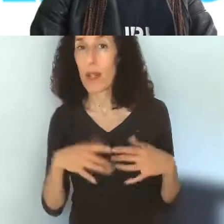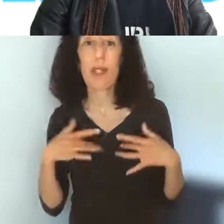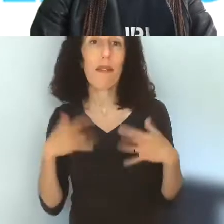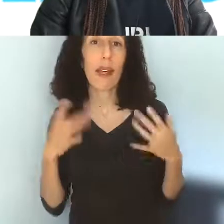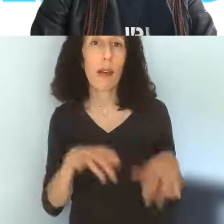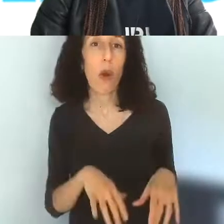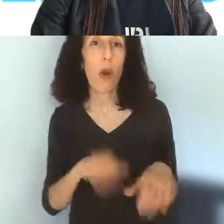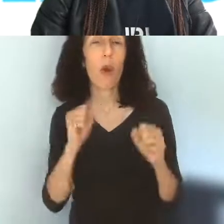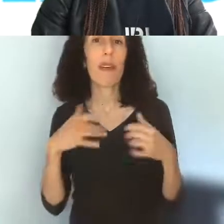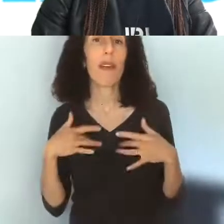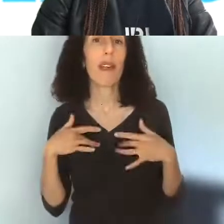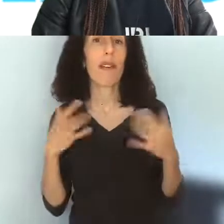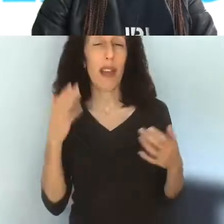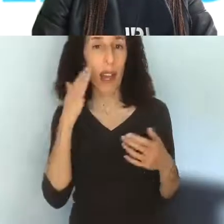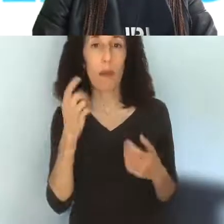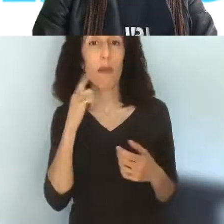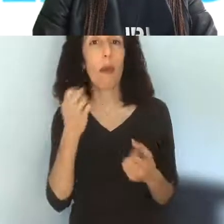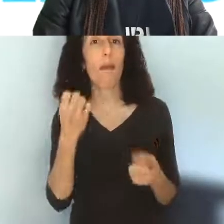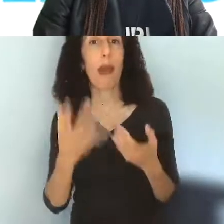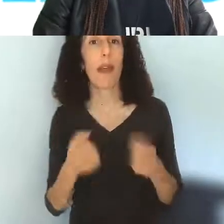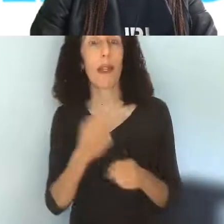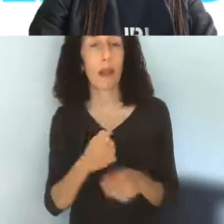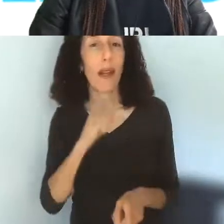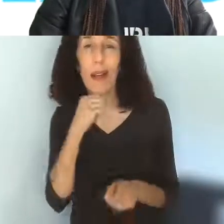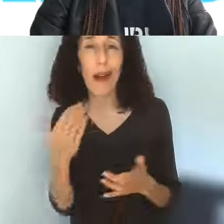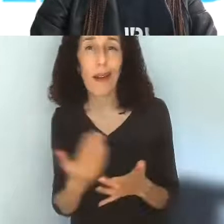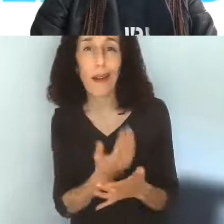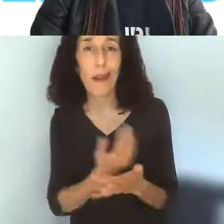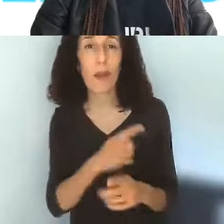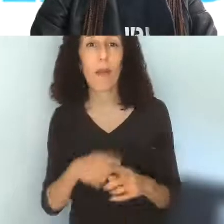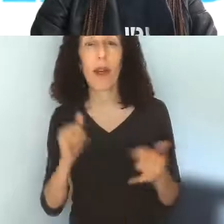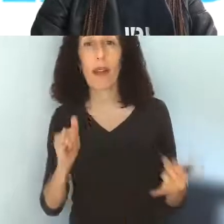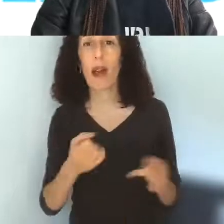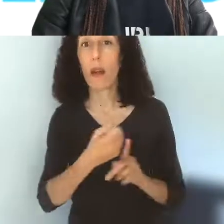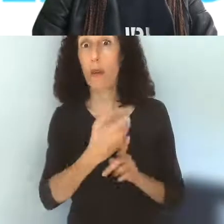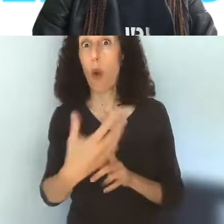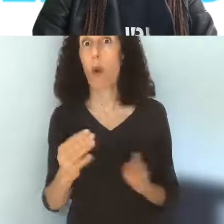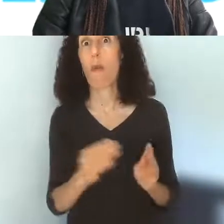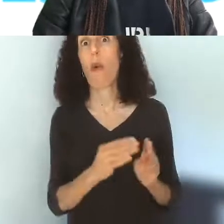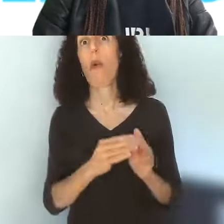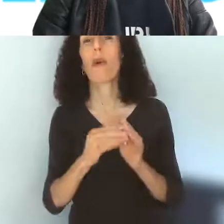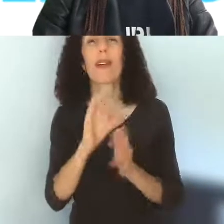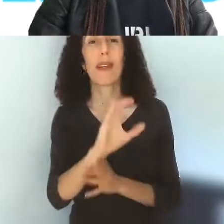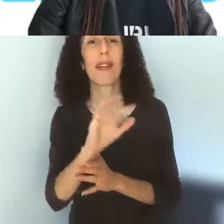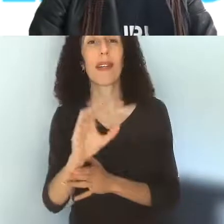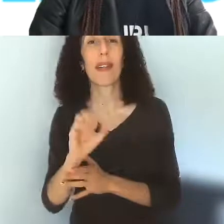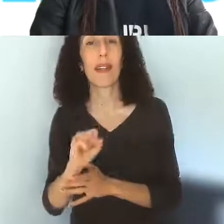it for years, but it seems like there's just, you know, it keeps expanding and growing.